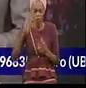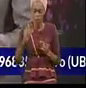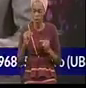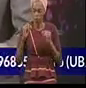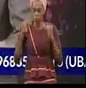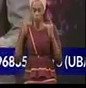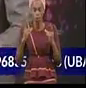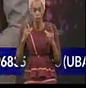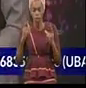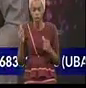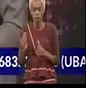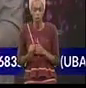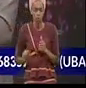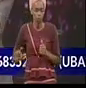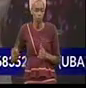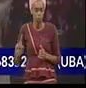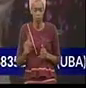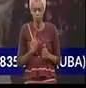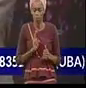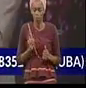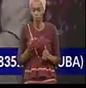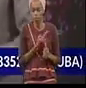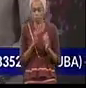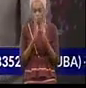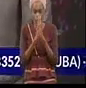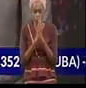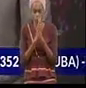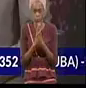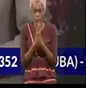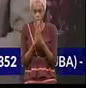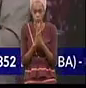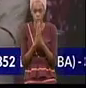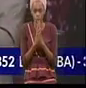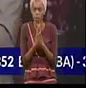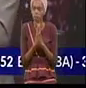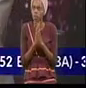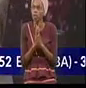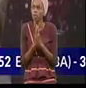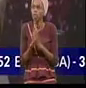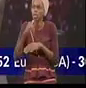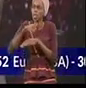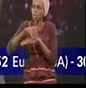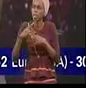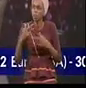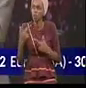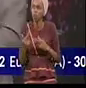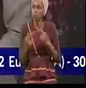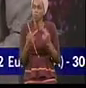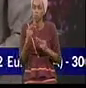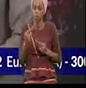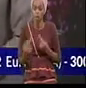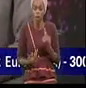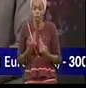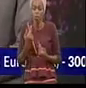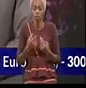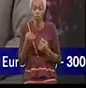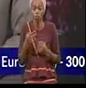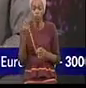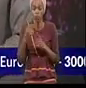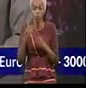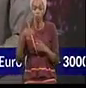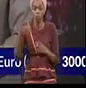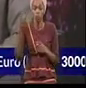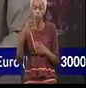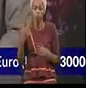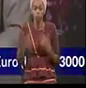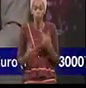us ablaze for God. Let's open our mouth and commit ourselves to the hand of the Lord. Lord, send revival, revival of the word of God, revival of